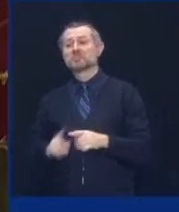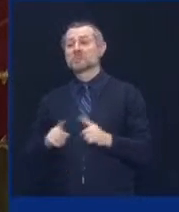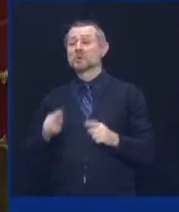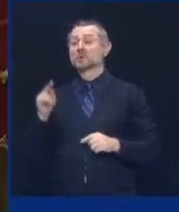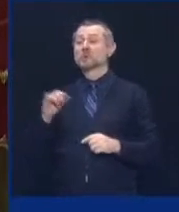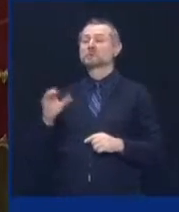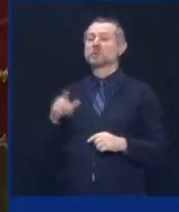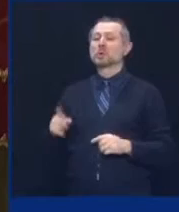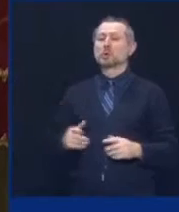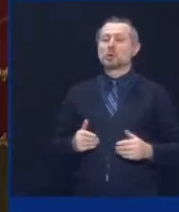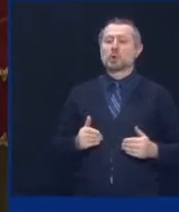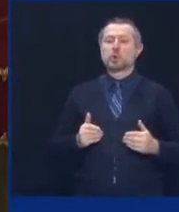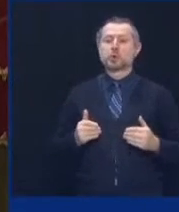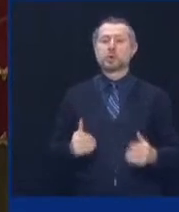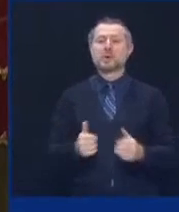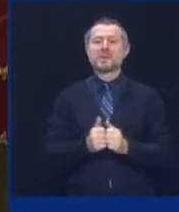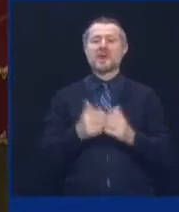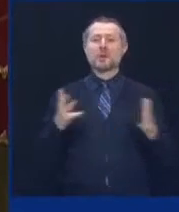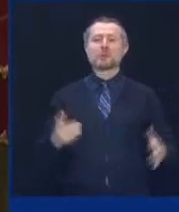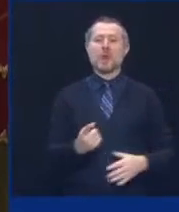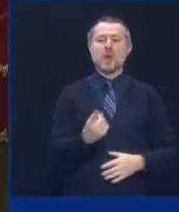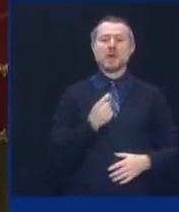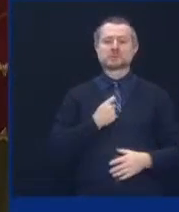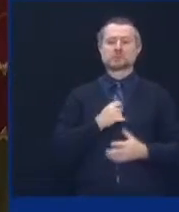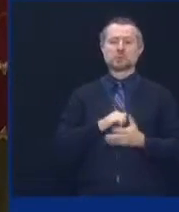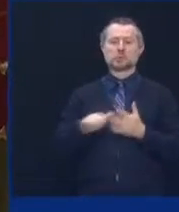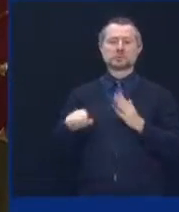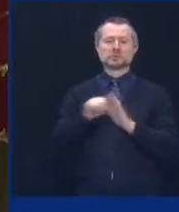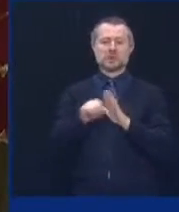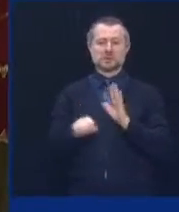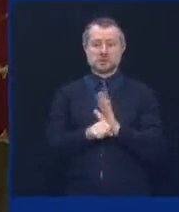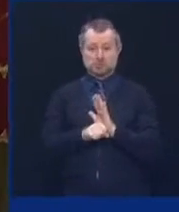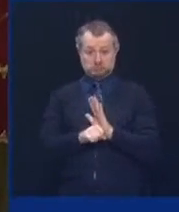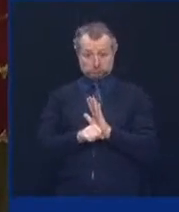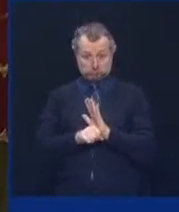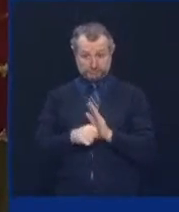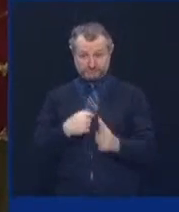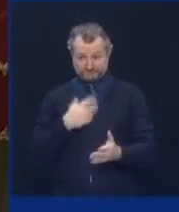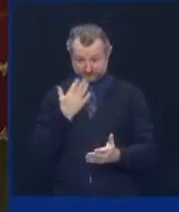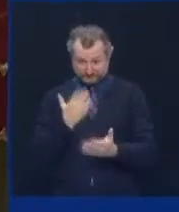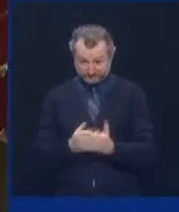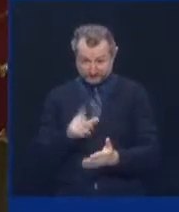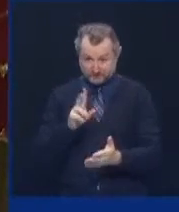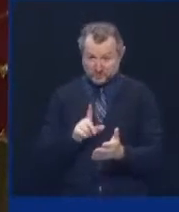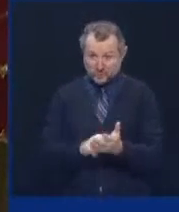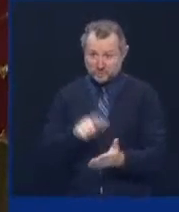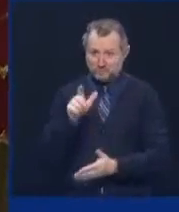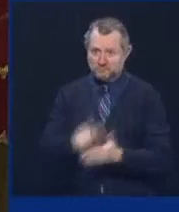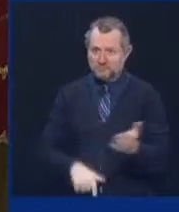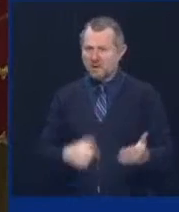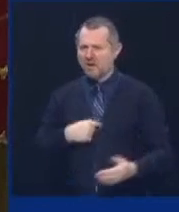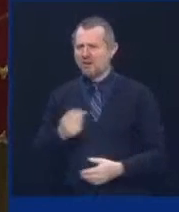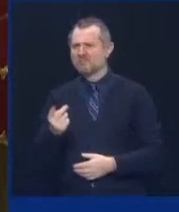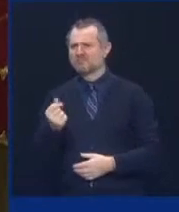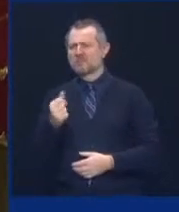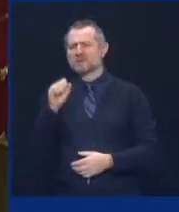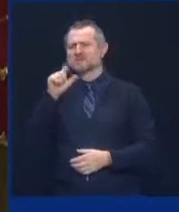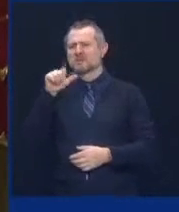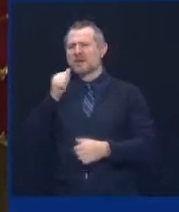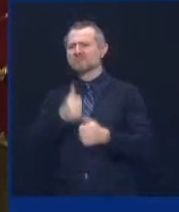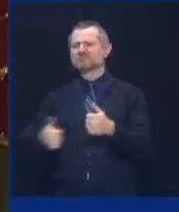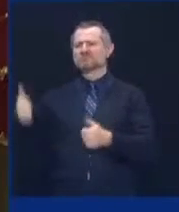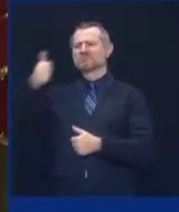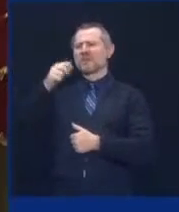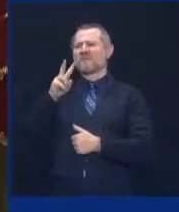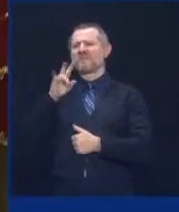for clarification. And then obviously we saw the news reports. And as soon as we did, the head of the SLA, Vince Bradley, this morning put out a clarifying statement, and we made